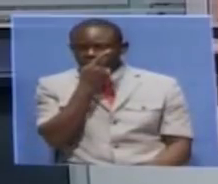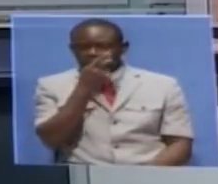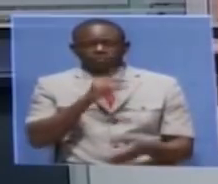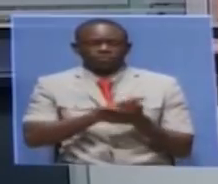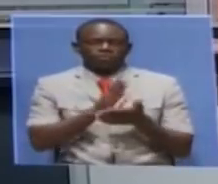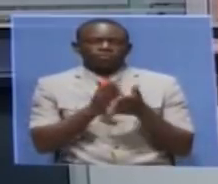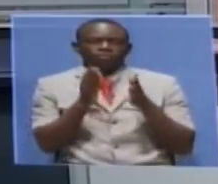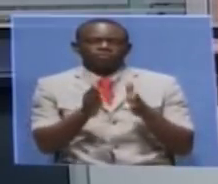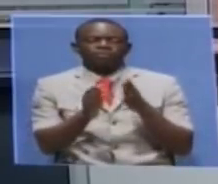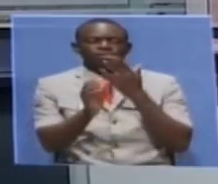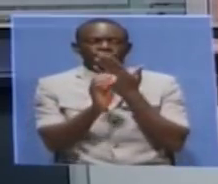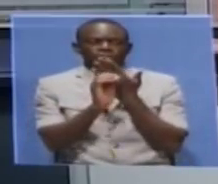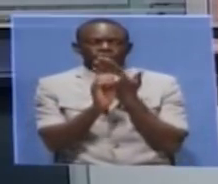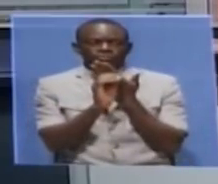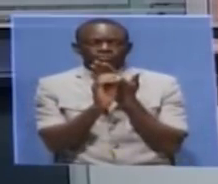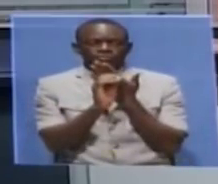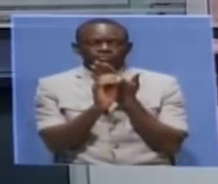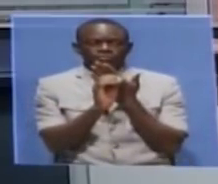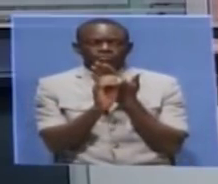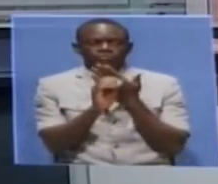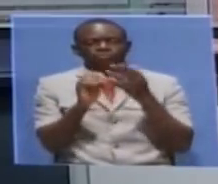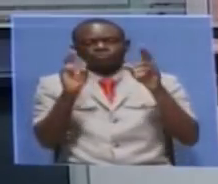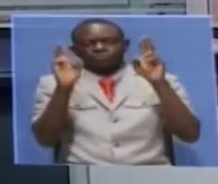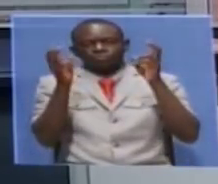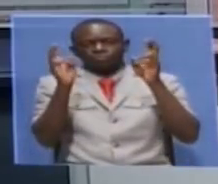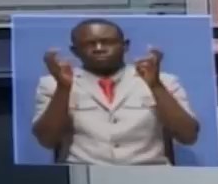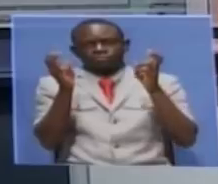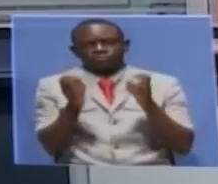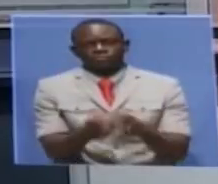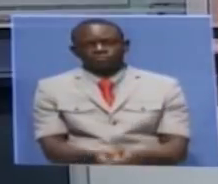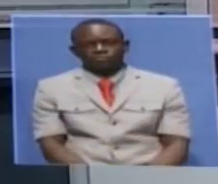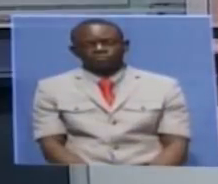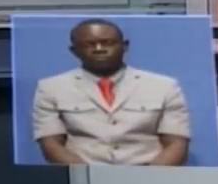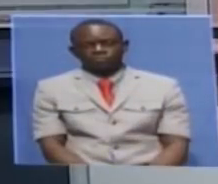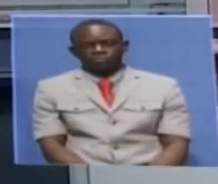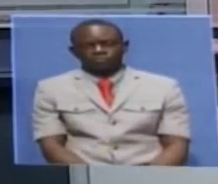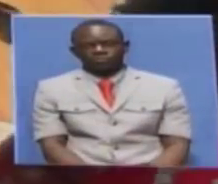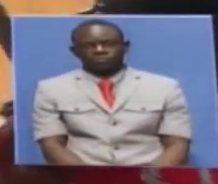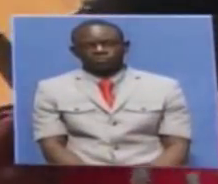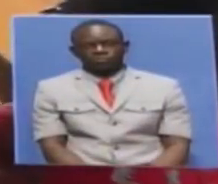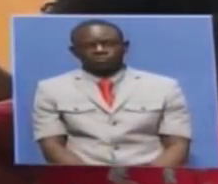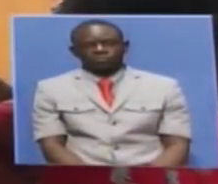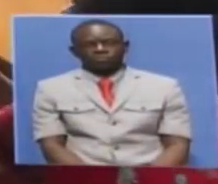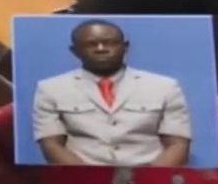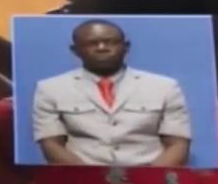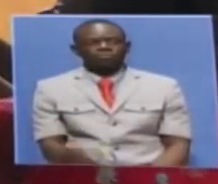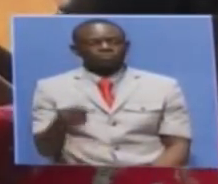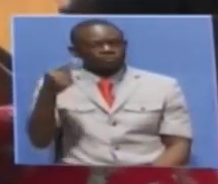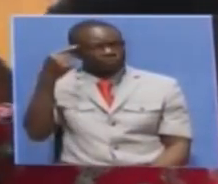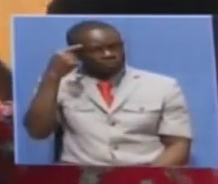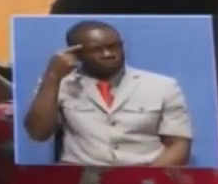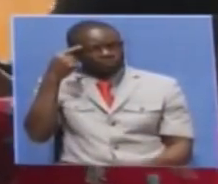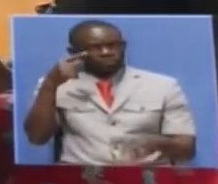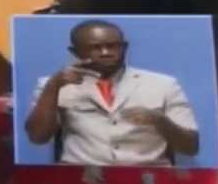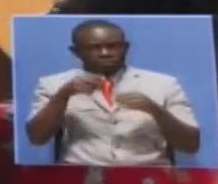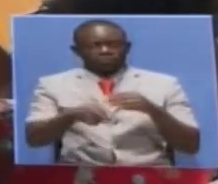interpreter is Obed Mambwe. A look at the top stories in the news. Government has launched the National Land